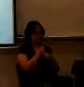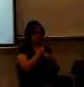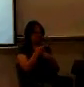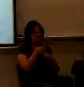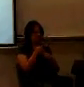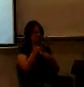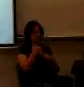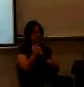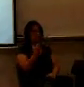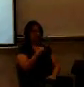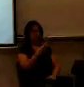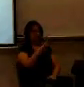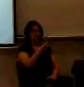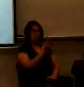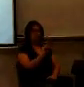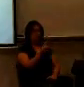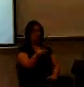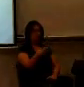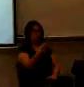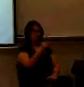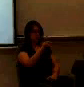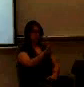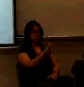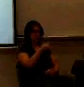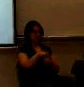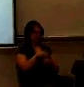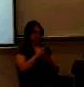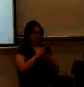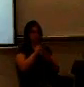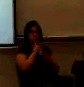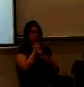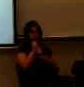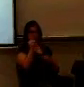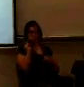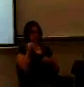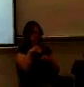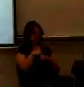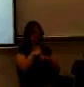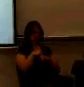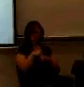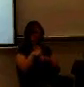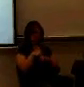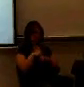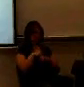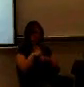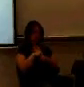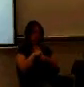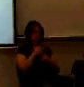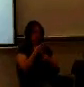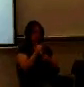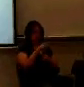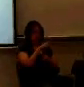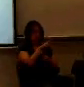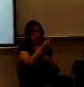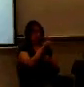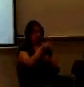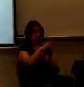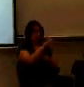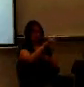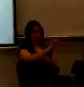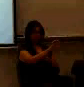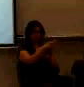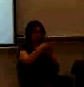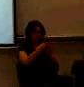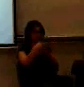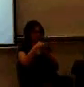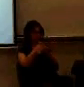a hydrophobic inner part, so the water won't get in there, the water vapor won't work its way in there, and a hydrophilic outer part. So they